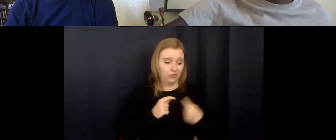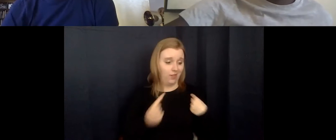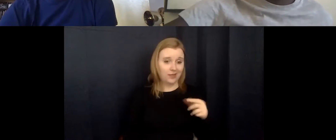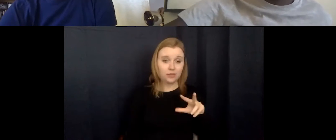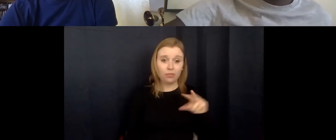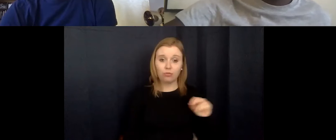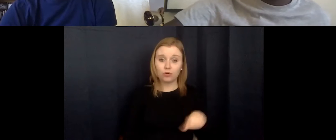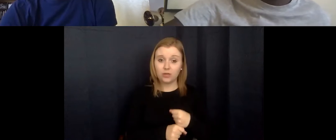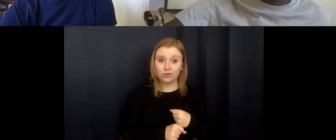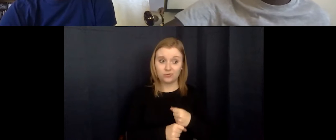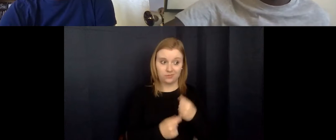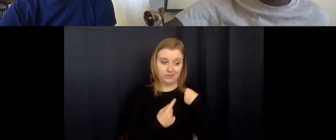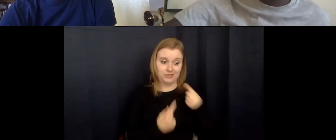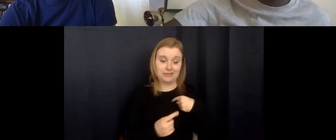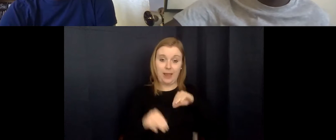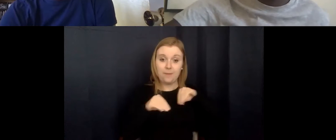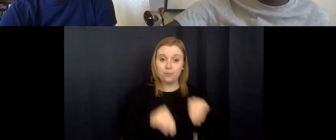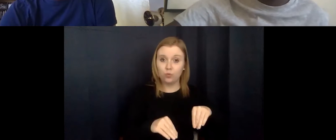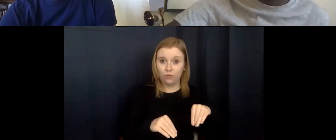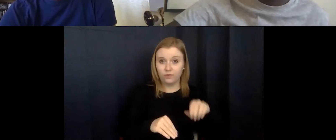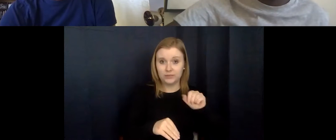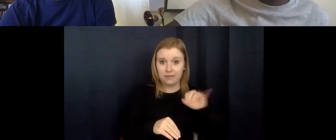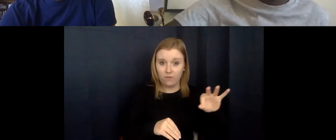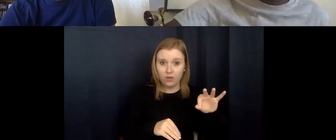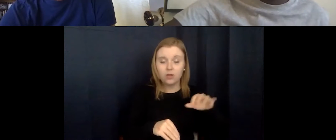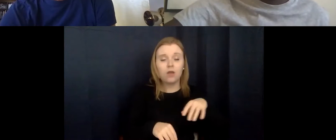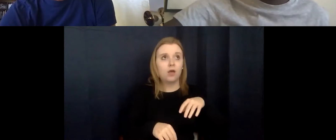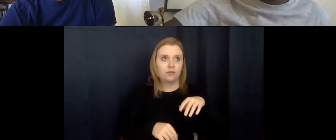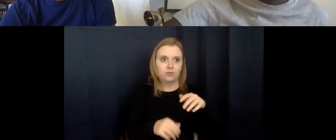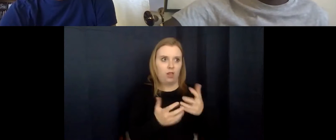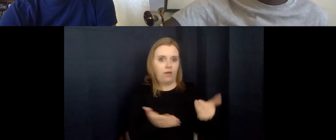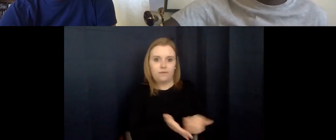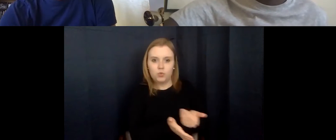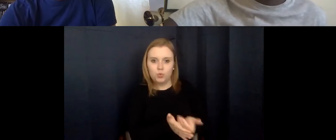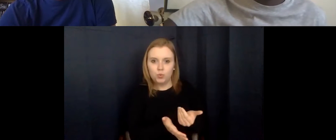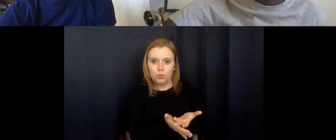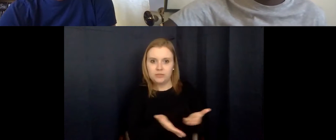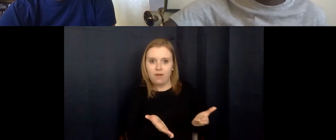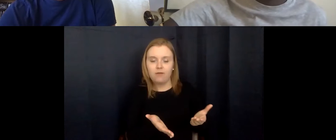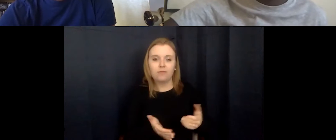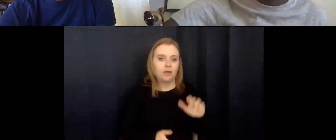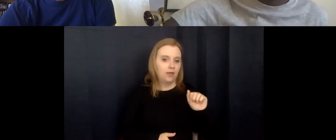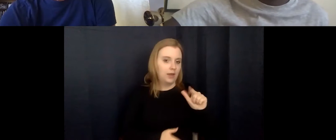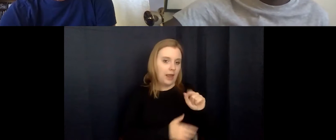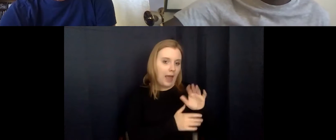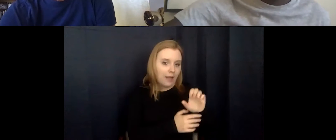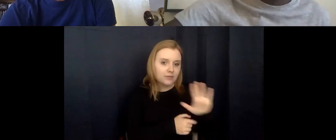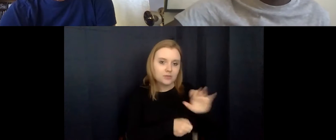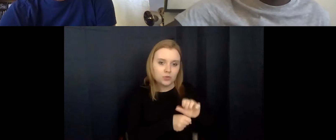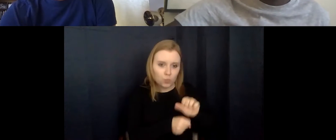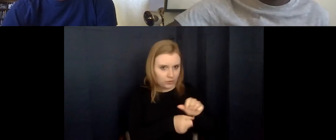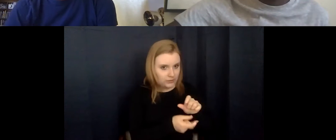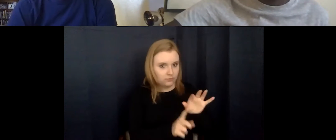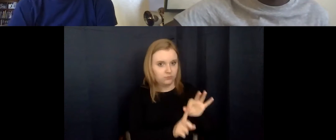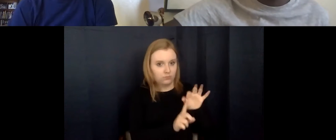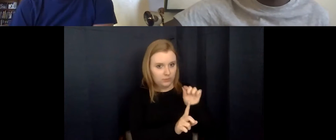moved to San Francisco, there's a lot of new stuff, and Alice's work in particular,